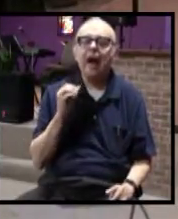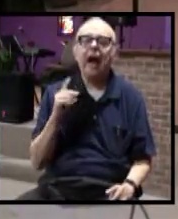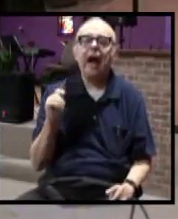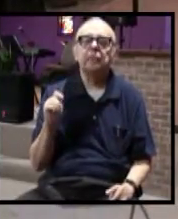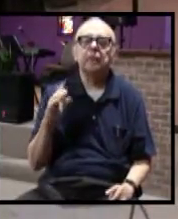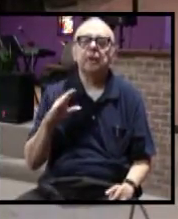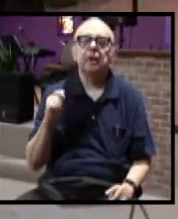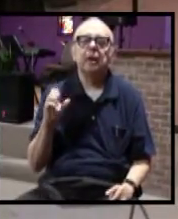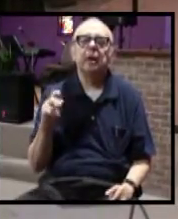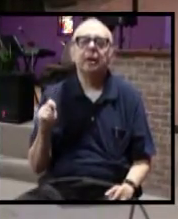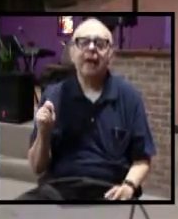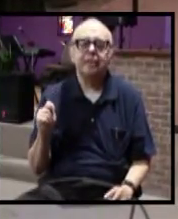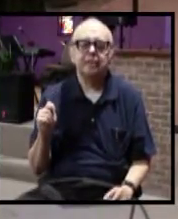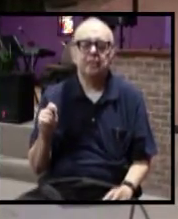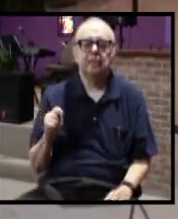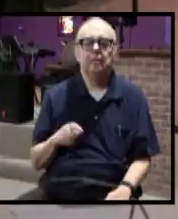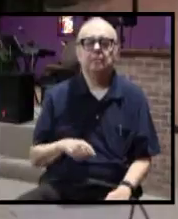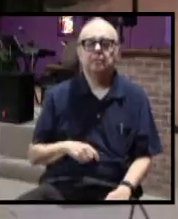outcasts.